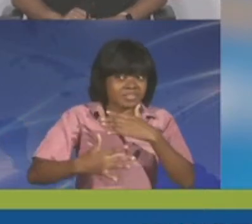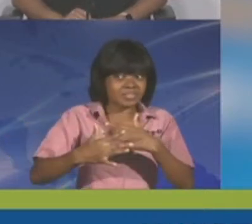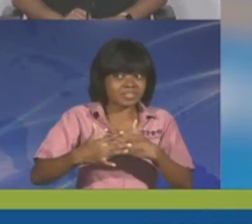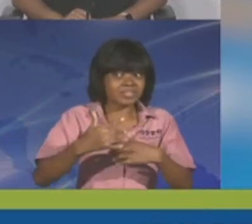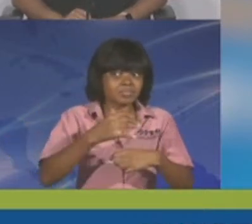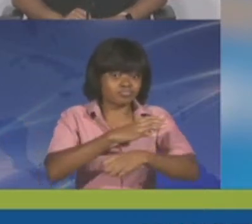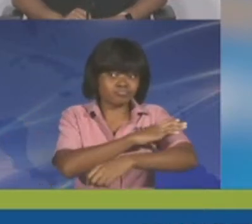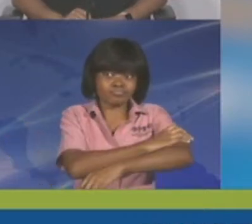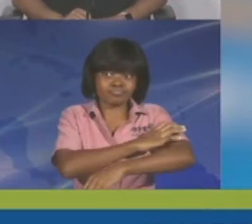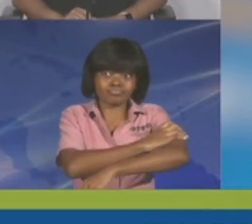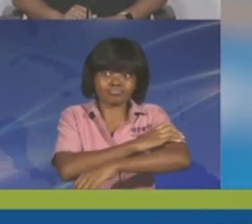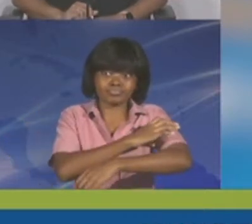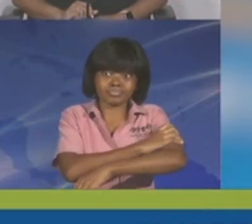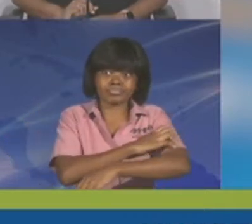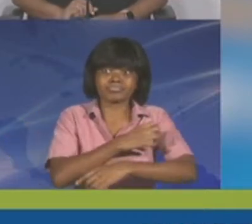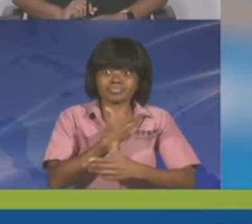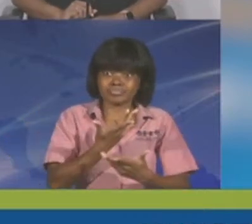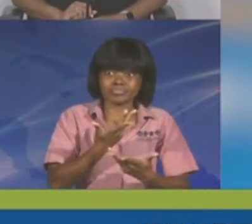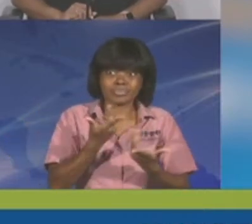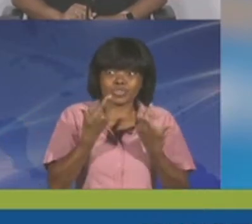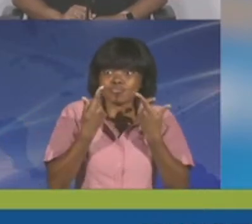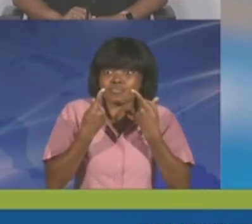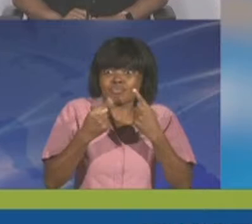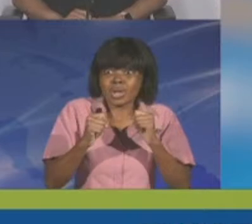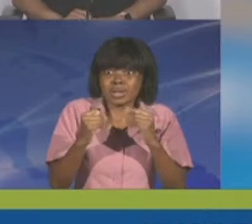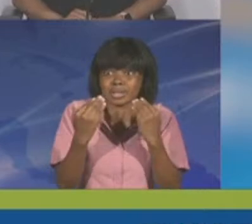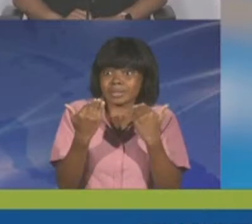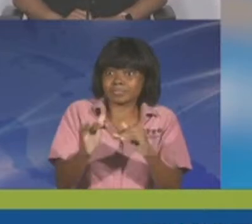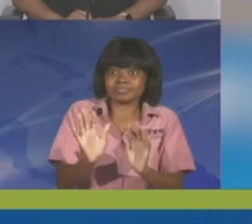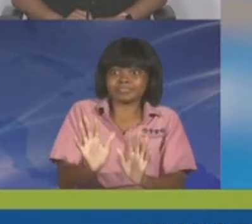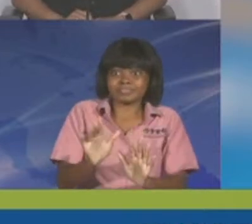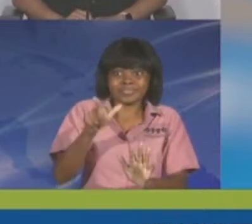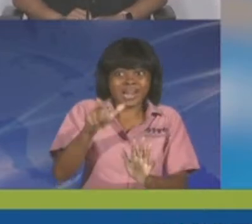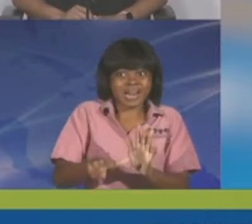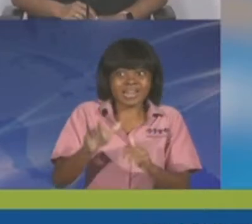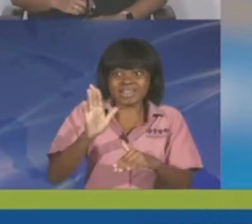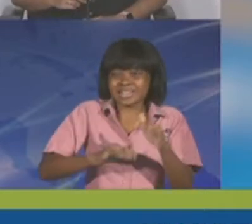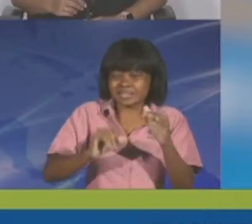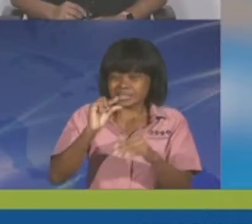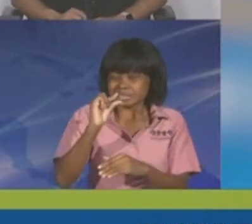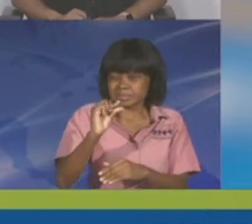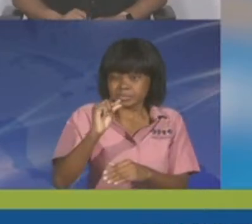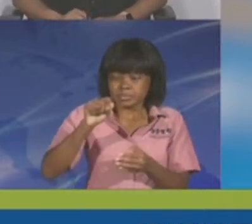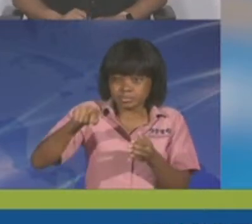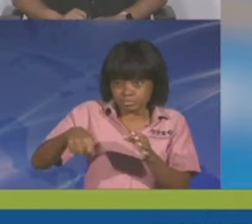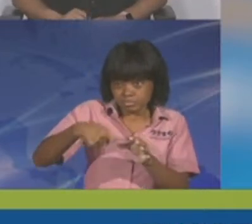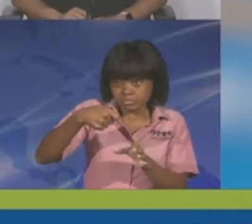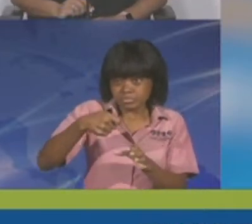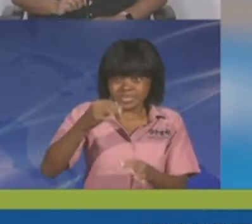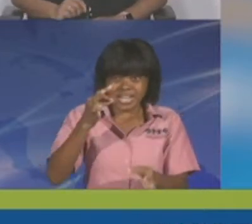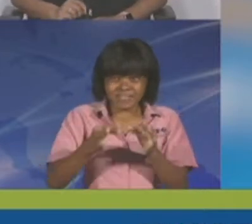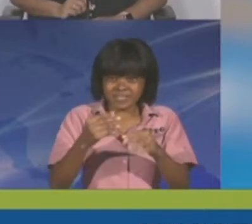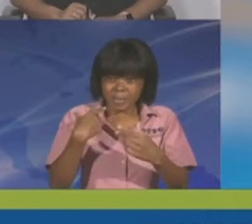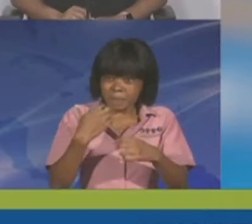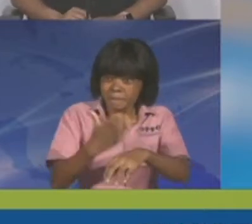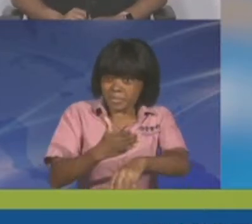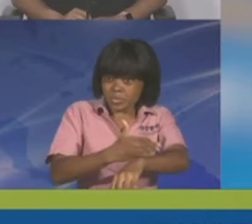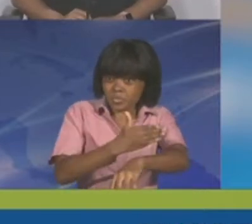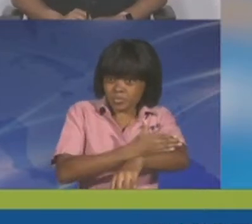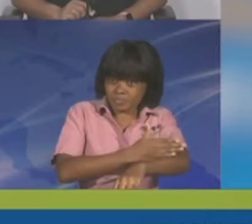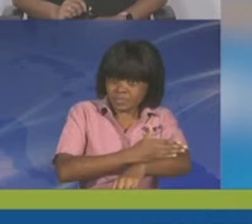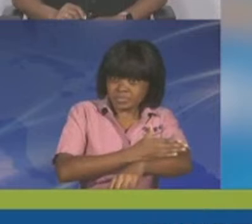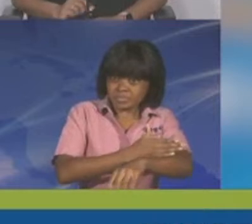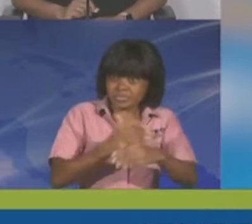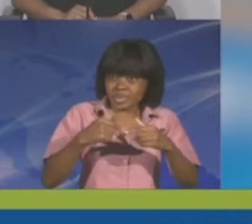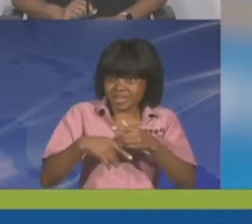1,500 milligrams of sodium per day. So that's obviously less than the teaspoon. And then if you are looking at improving blood pressure or improving your heart